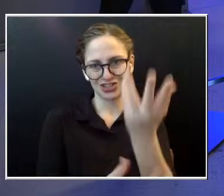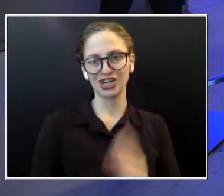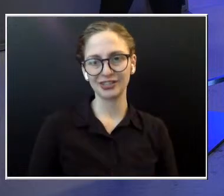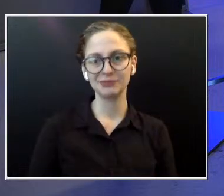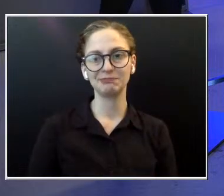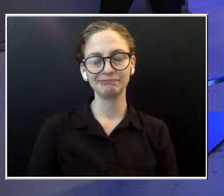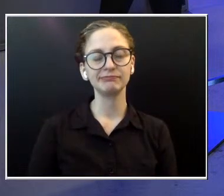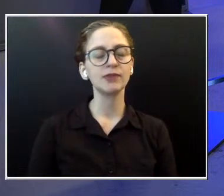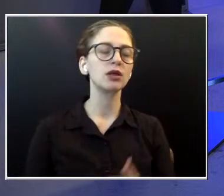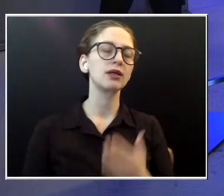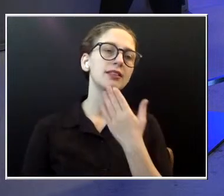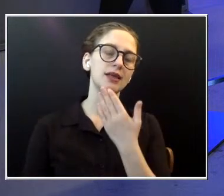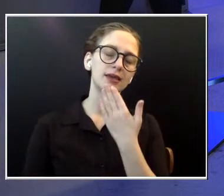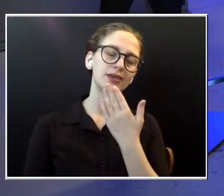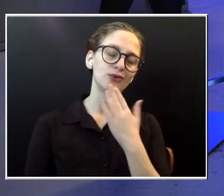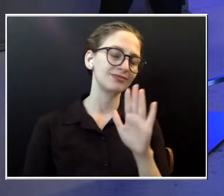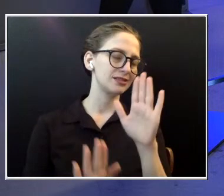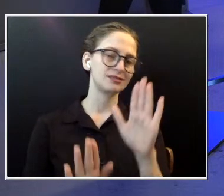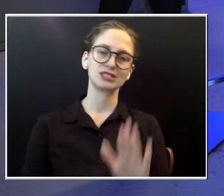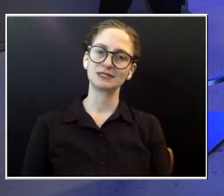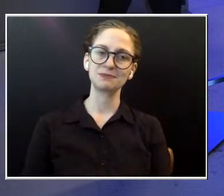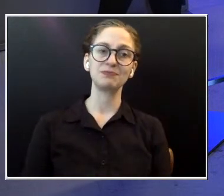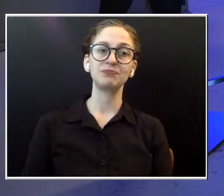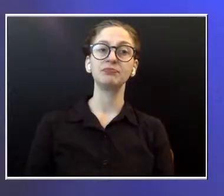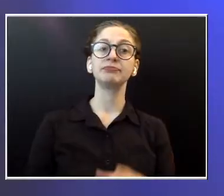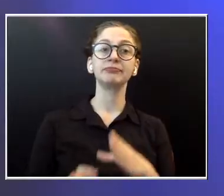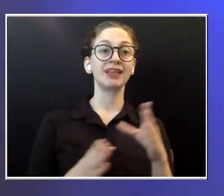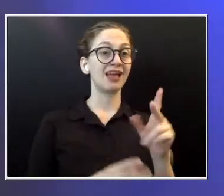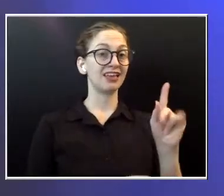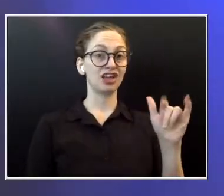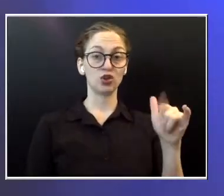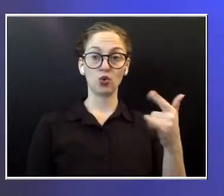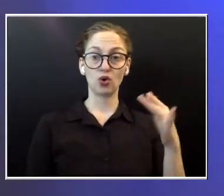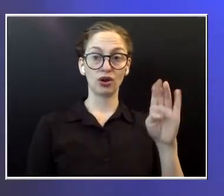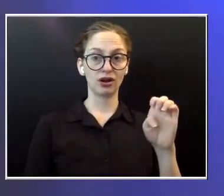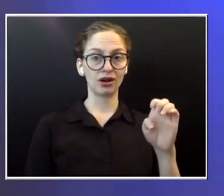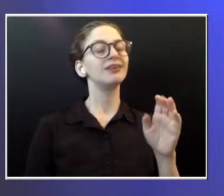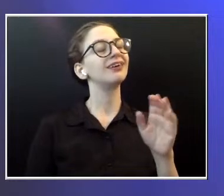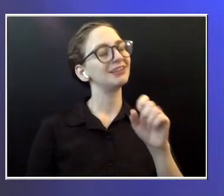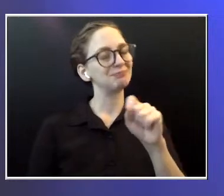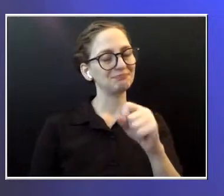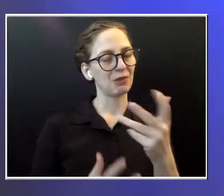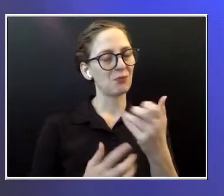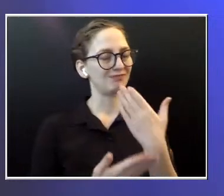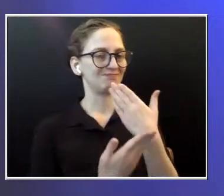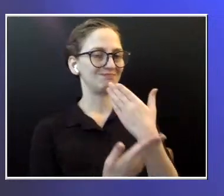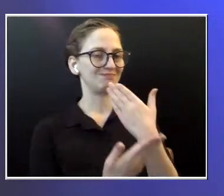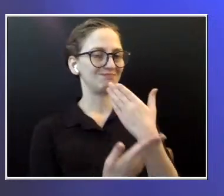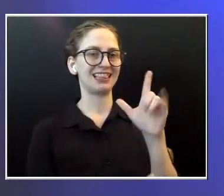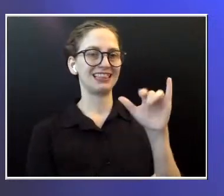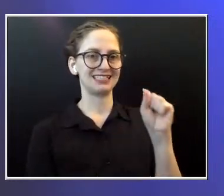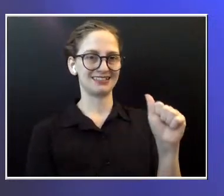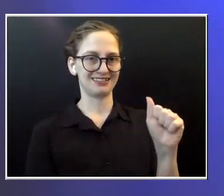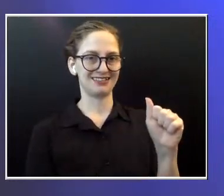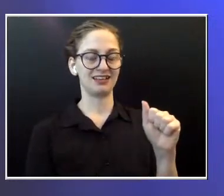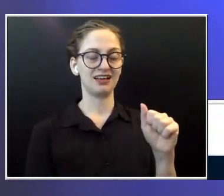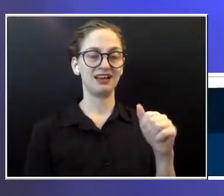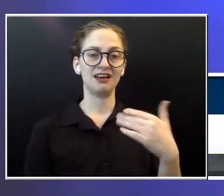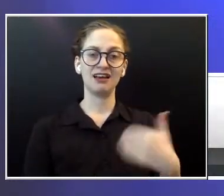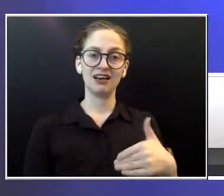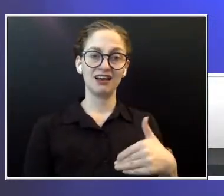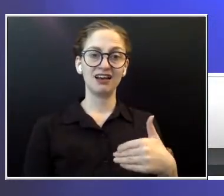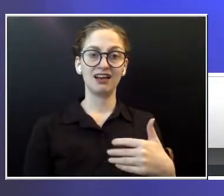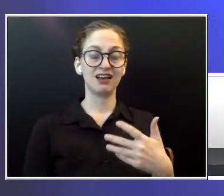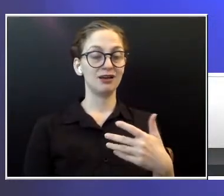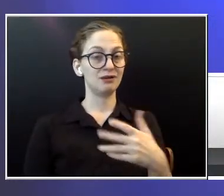That's awesome. Dr. Kilgore? Yeah, I would just first of all thank Lisa as well. It's really stressful for patients when